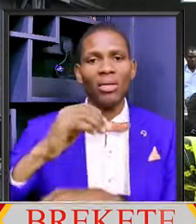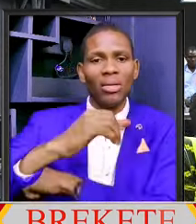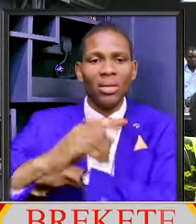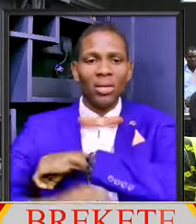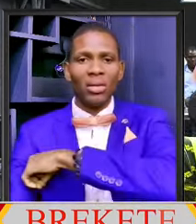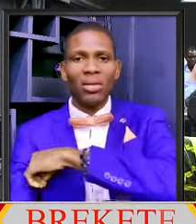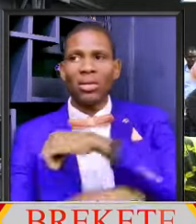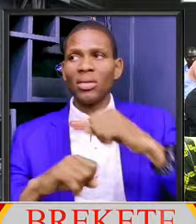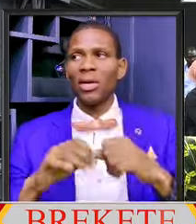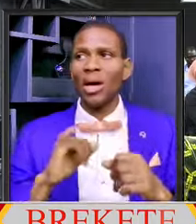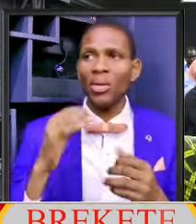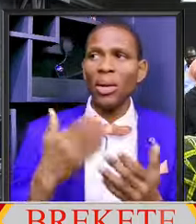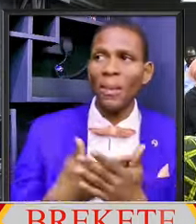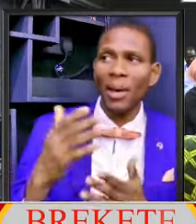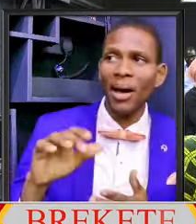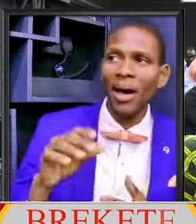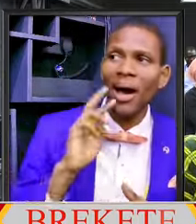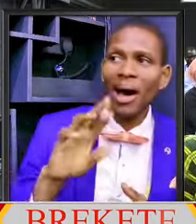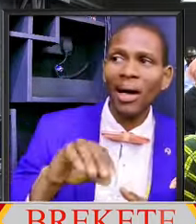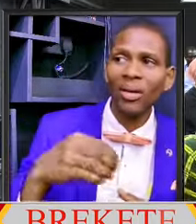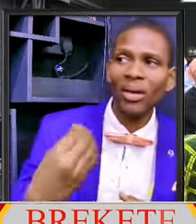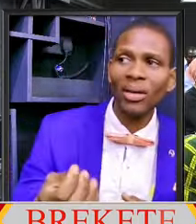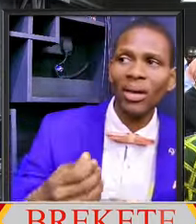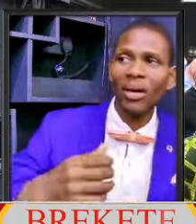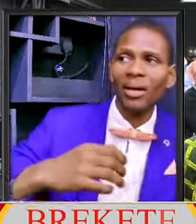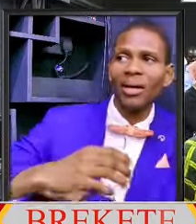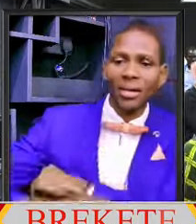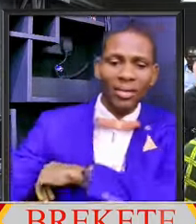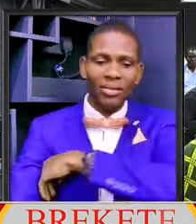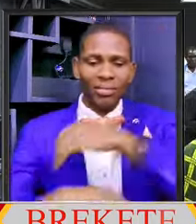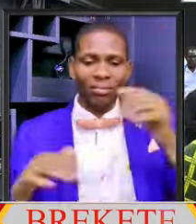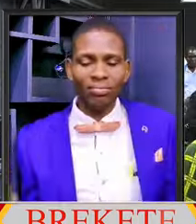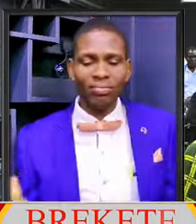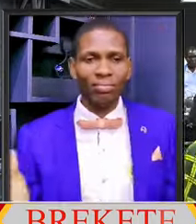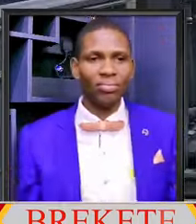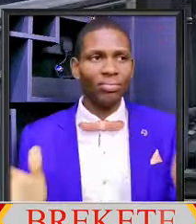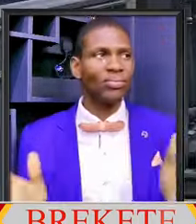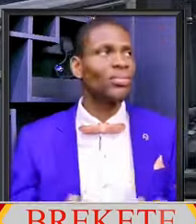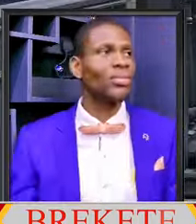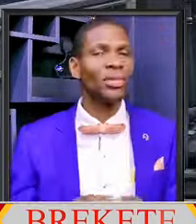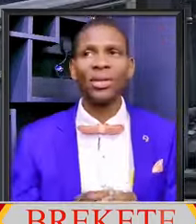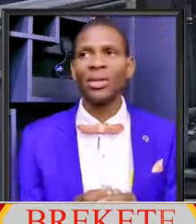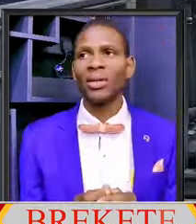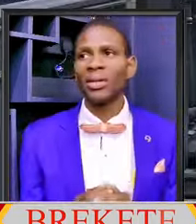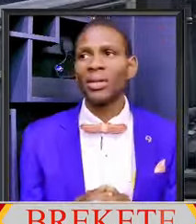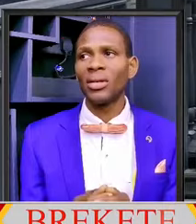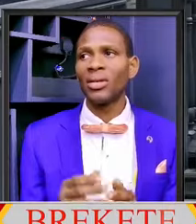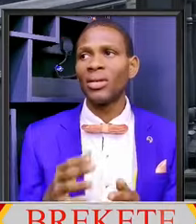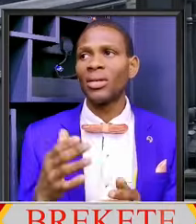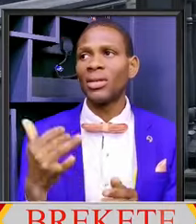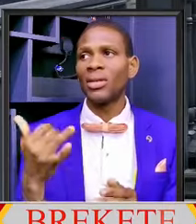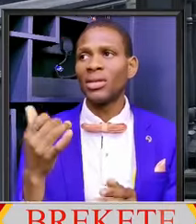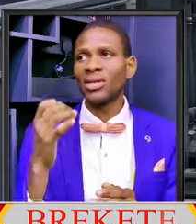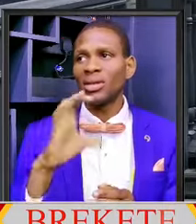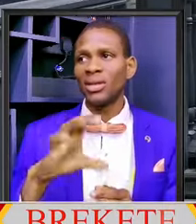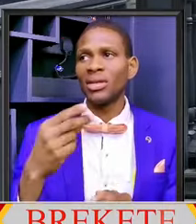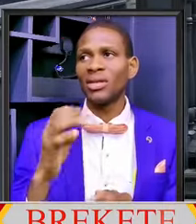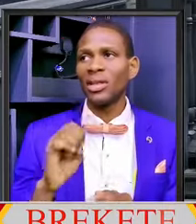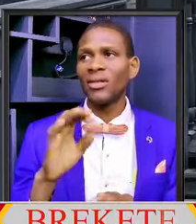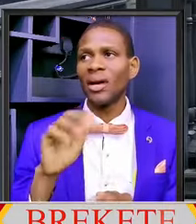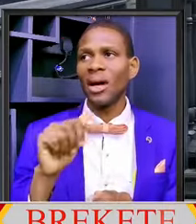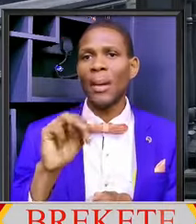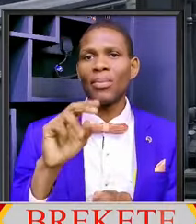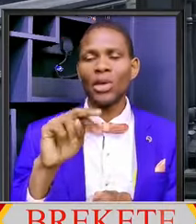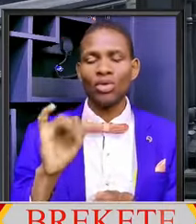eating. Hey. Yeah, thank you. Coach Aminu, they go bring crutches for Mama. You